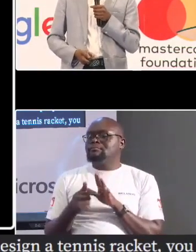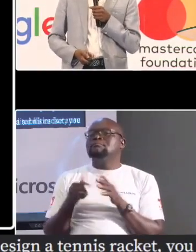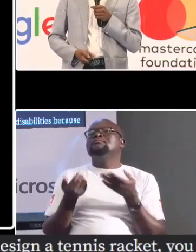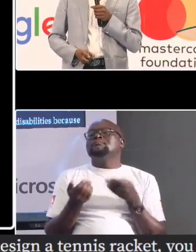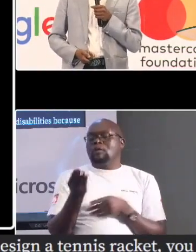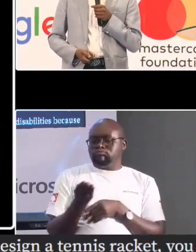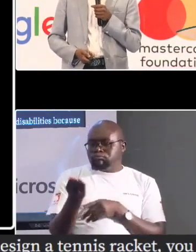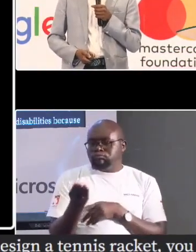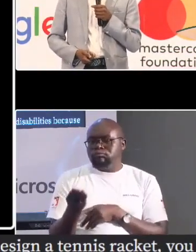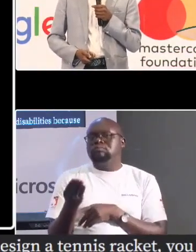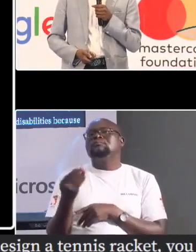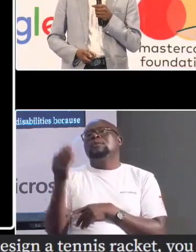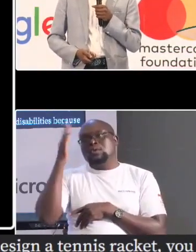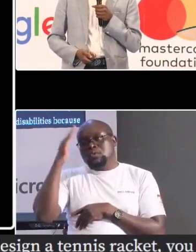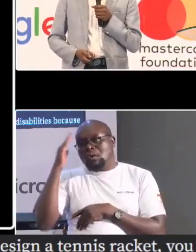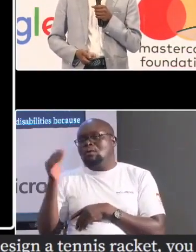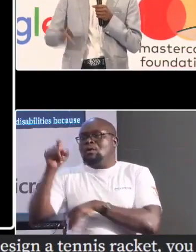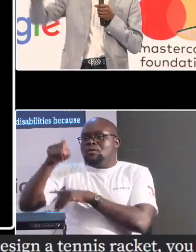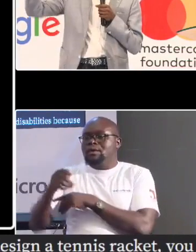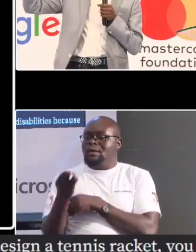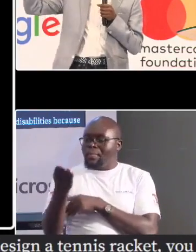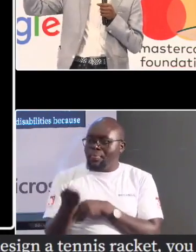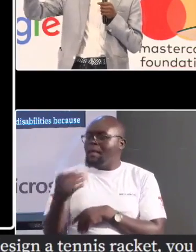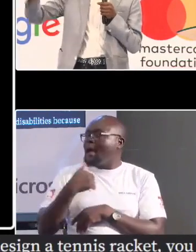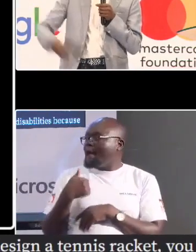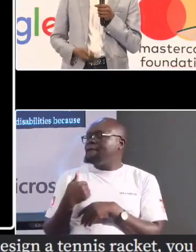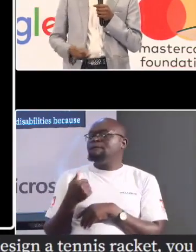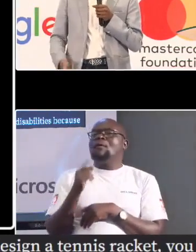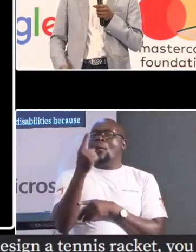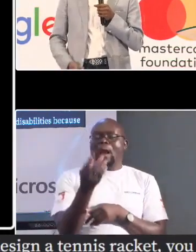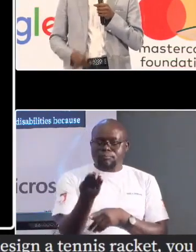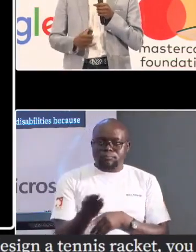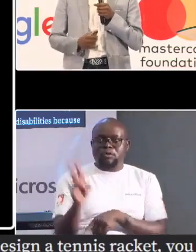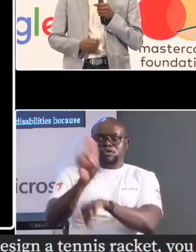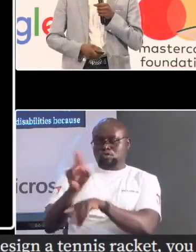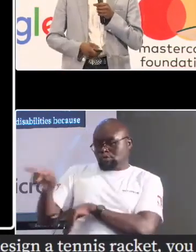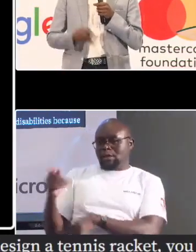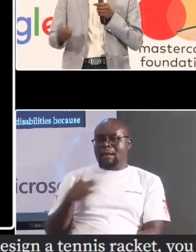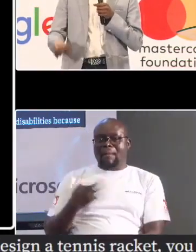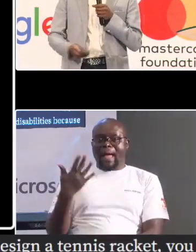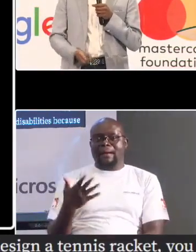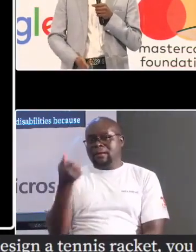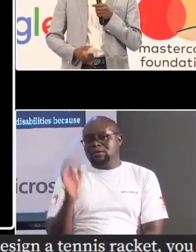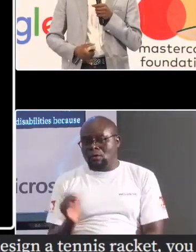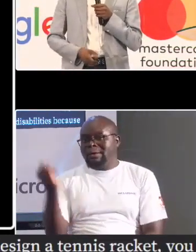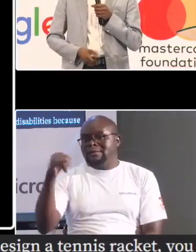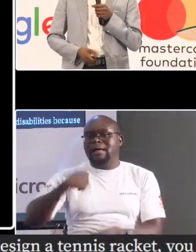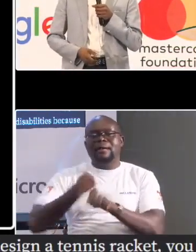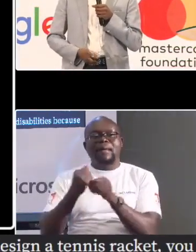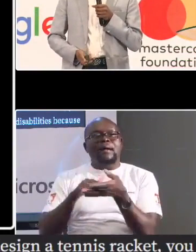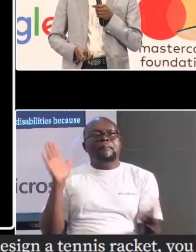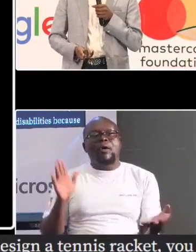control. No one ever thought you'd need a remote control, and now I have one in my hand. So design makes